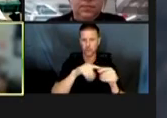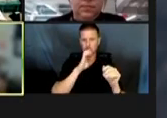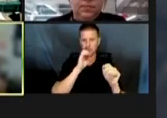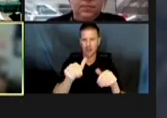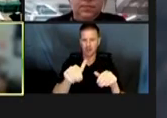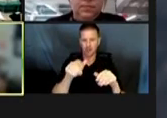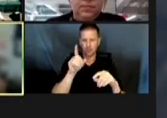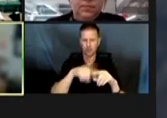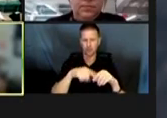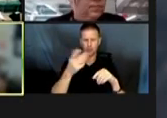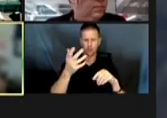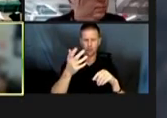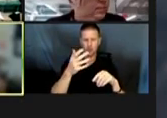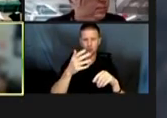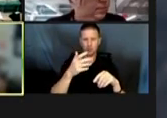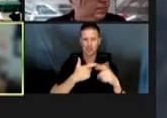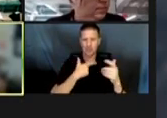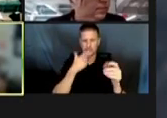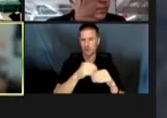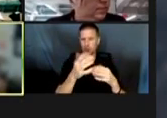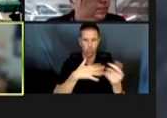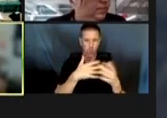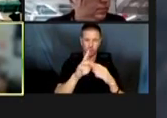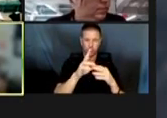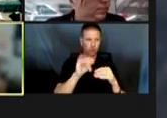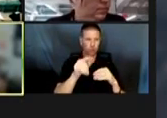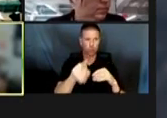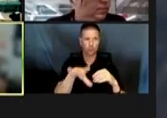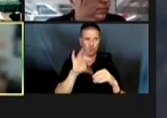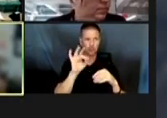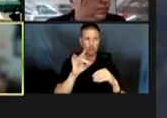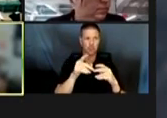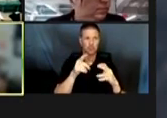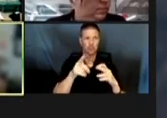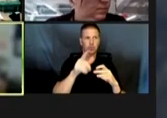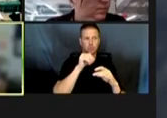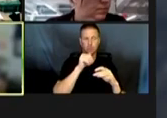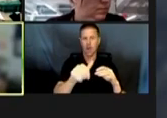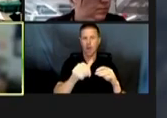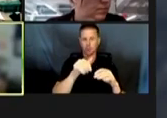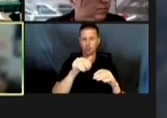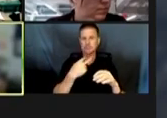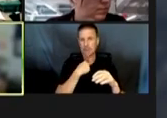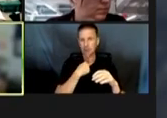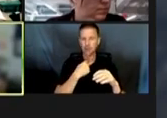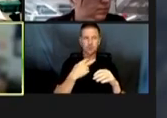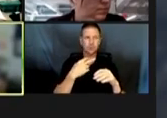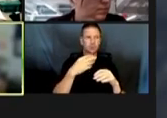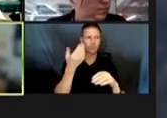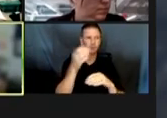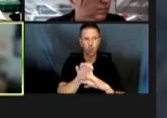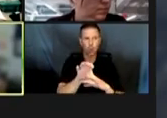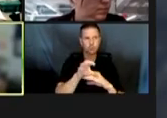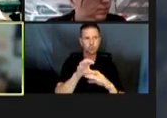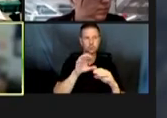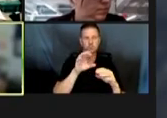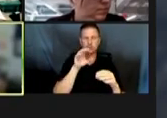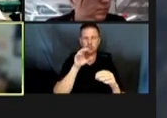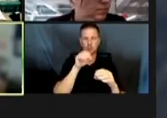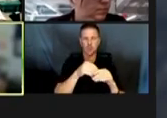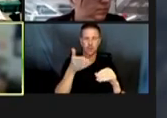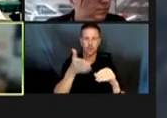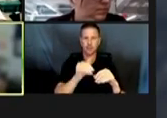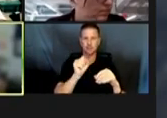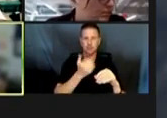to rent and live in whatever unit that you pick. You're not shoehorned or sort of so-called forced into, oh, this is